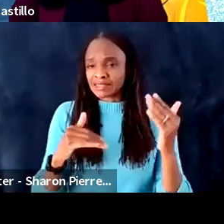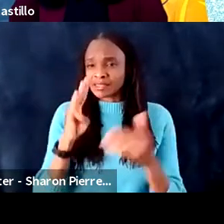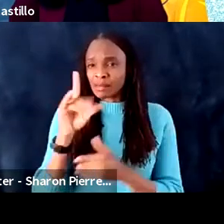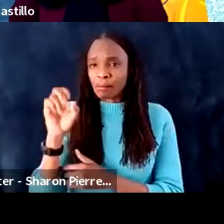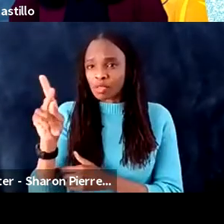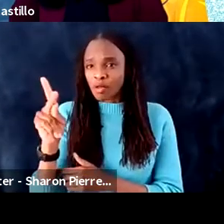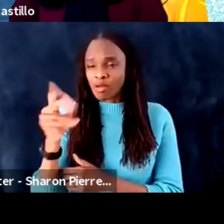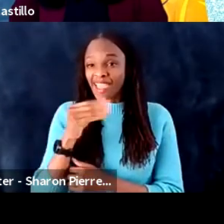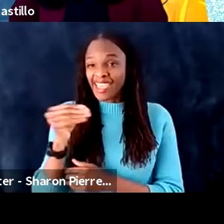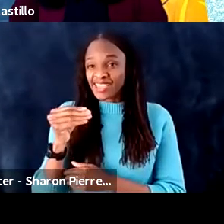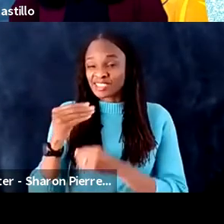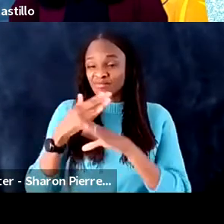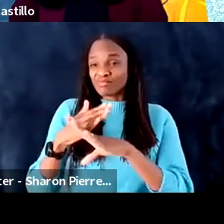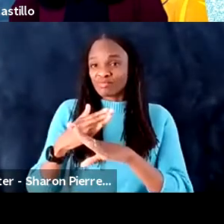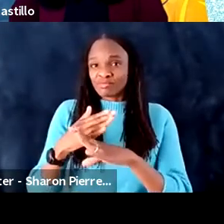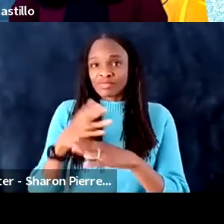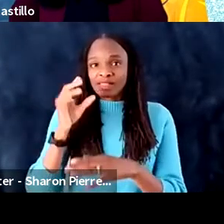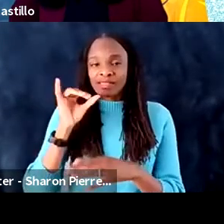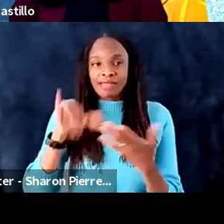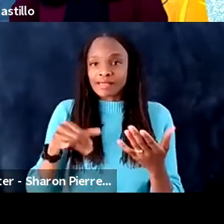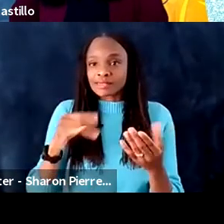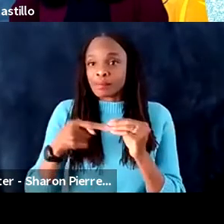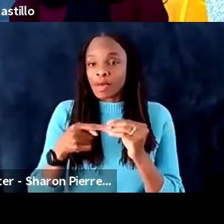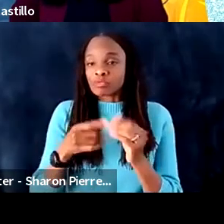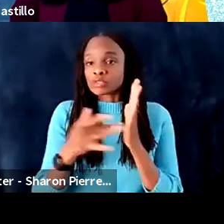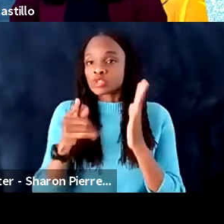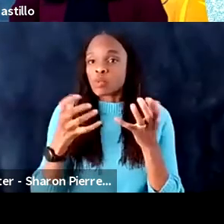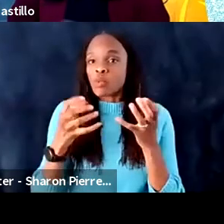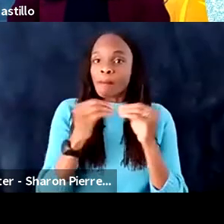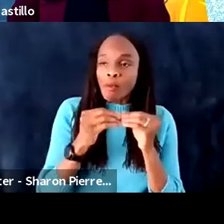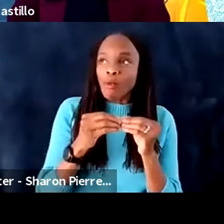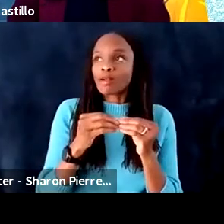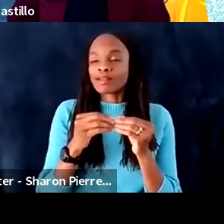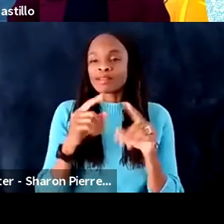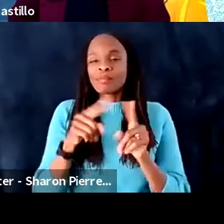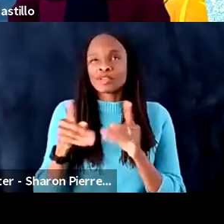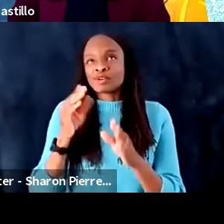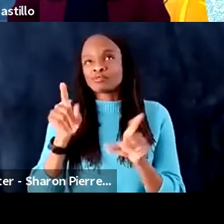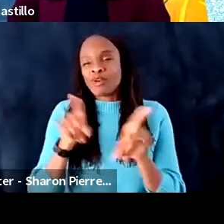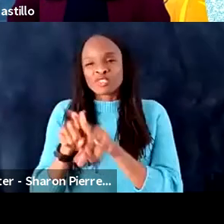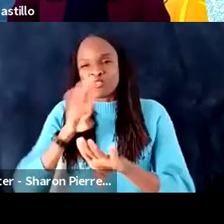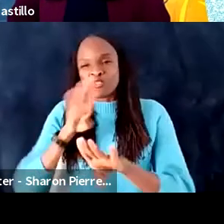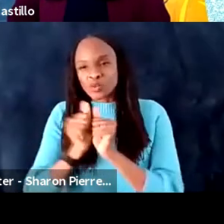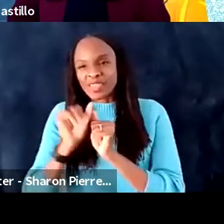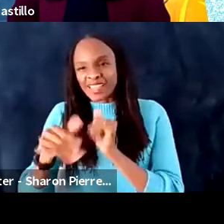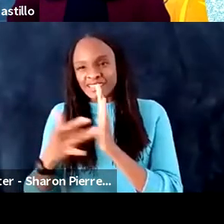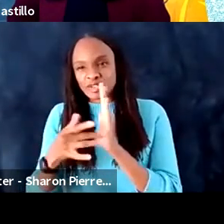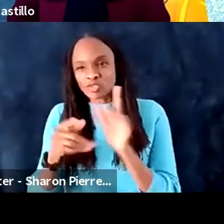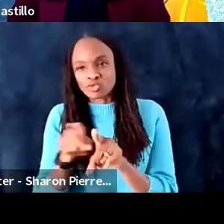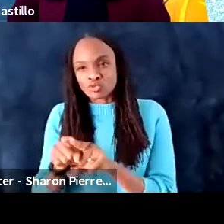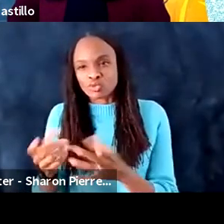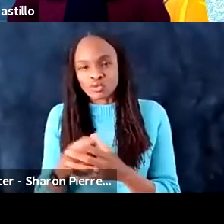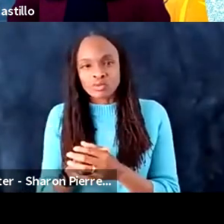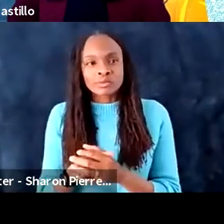other question about the technology you want more of and the technology that you're frustrated with at the moment in the classroom.